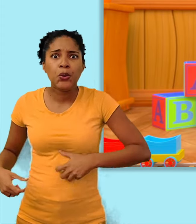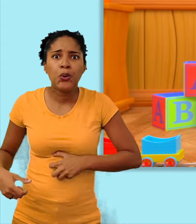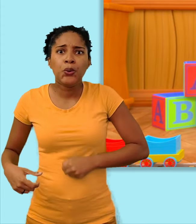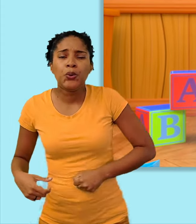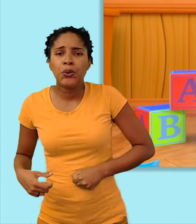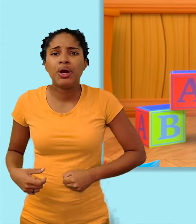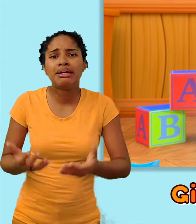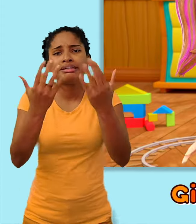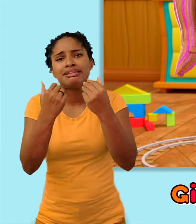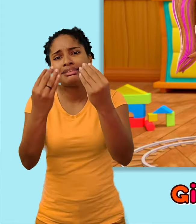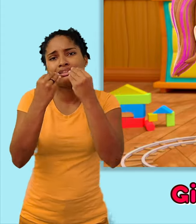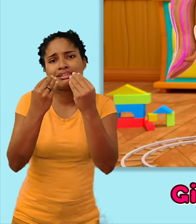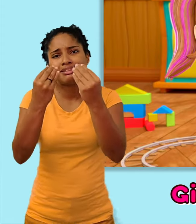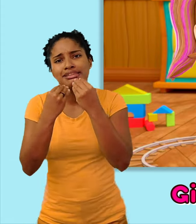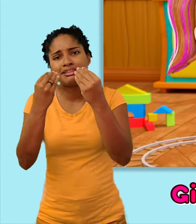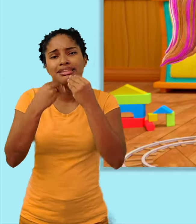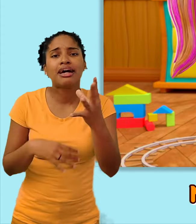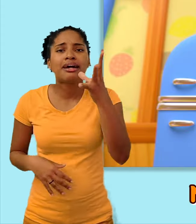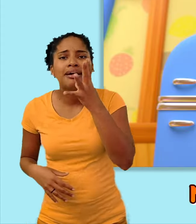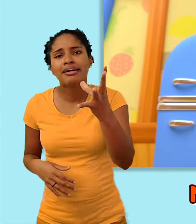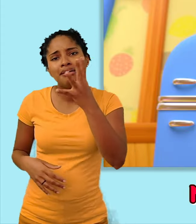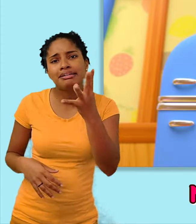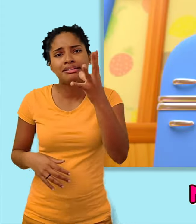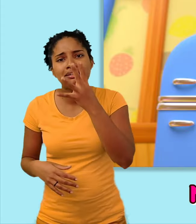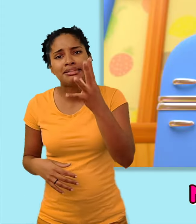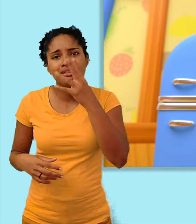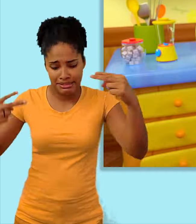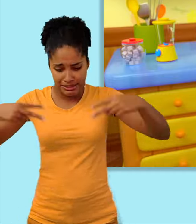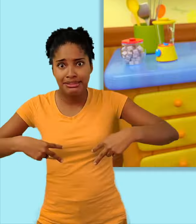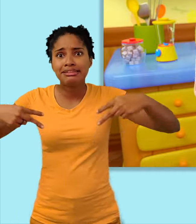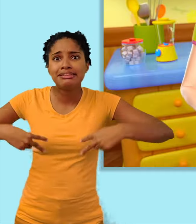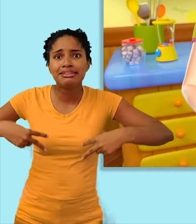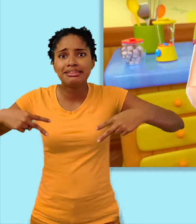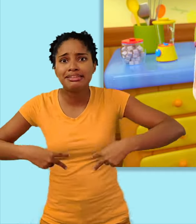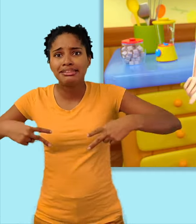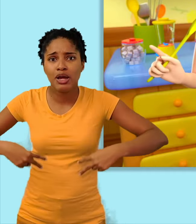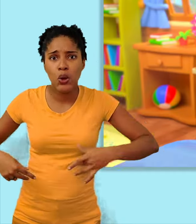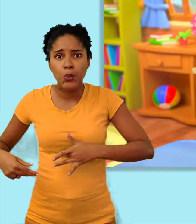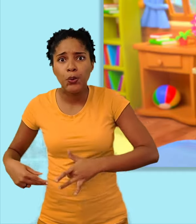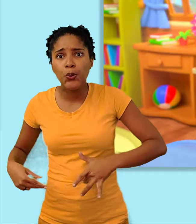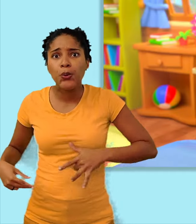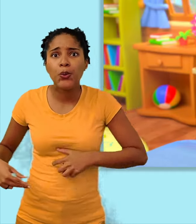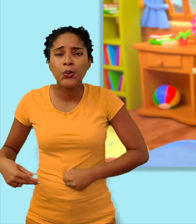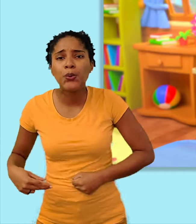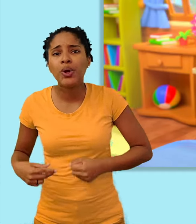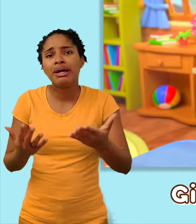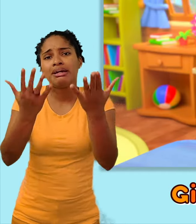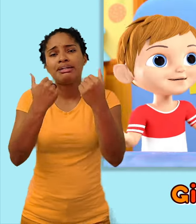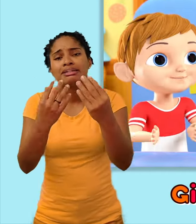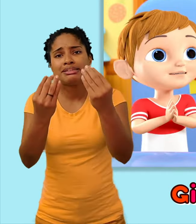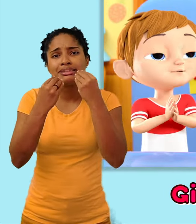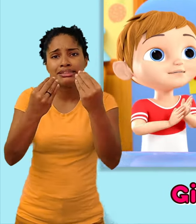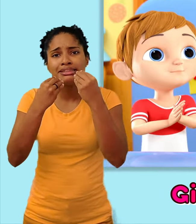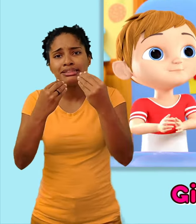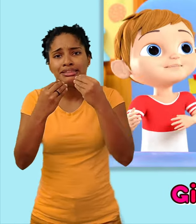It feels so empty. Give me something yummy. Mommy, mommy, mommy, look at my tummy. It feels so empty.